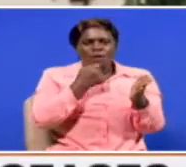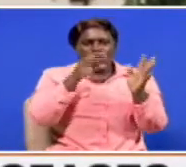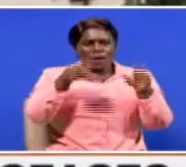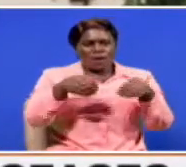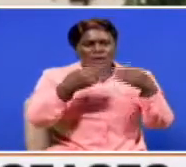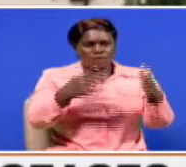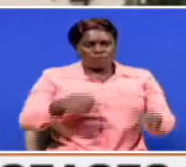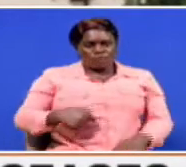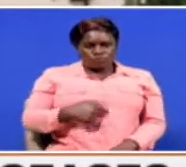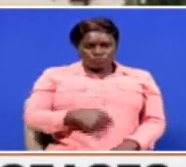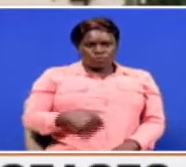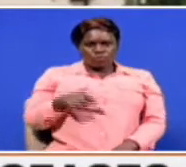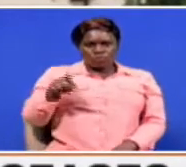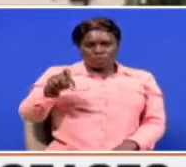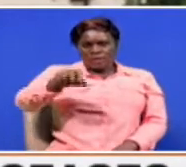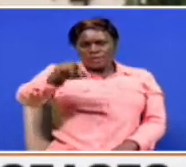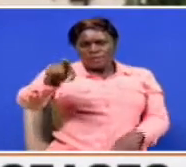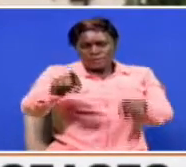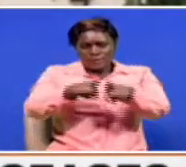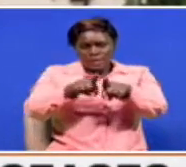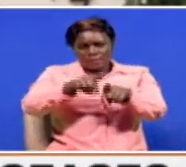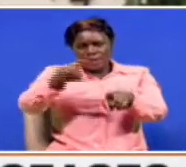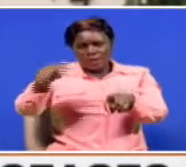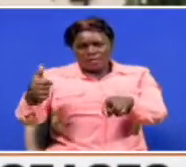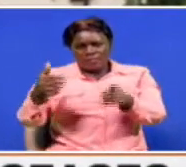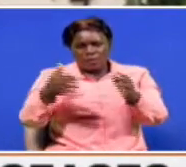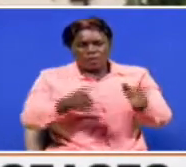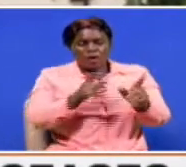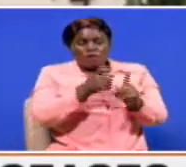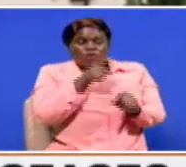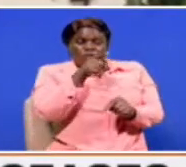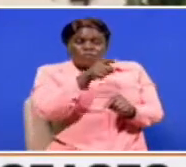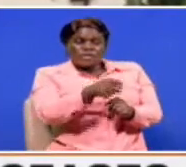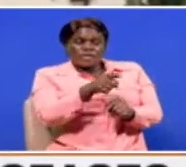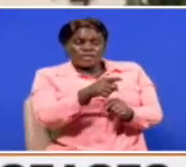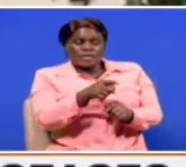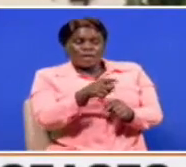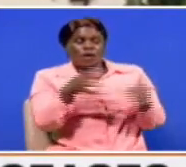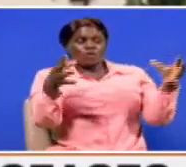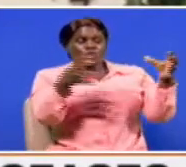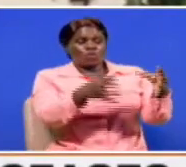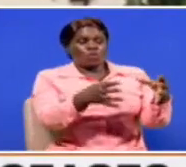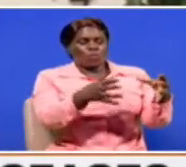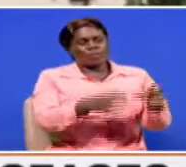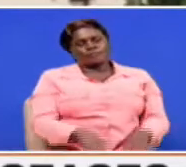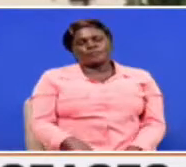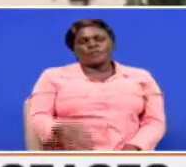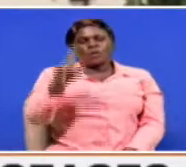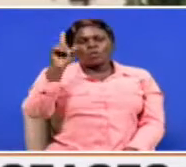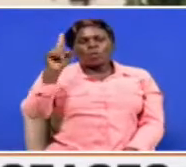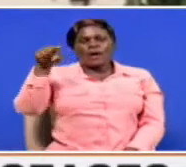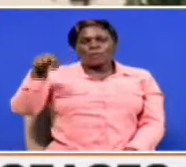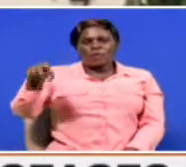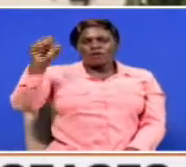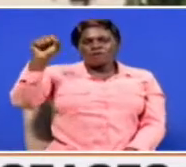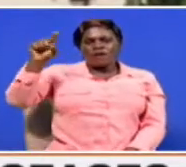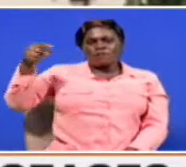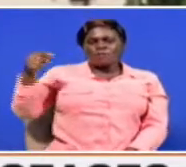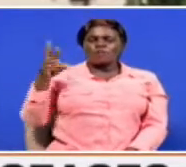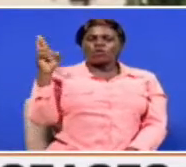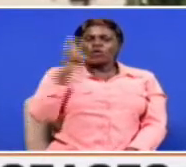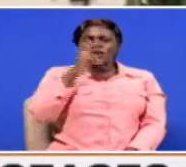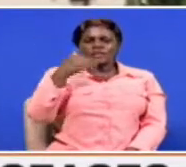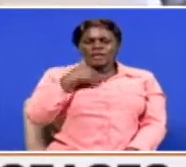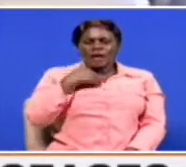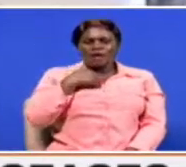for intestinal worms. On the other hand, out of this entire population, about 1.5 million are at risk